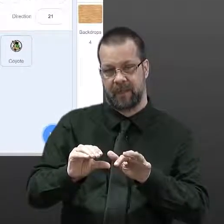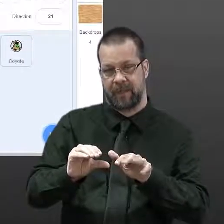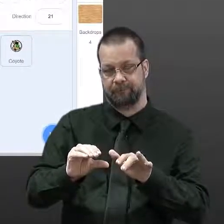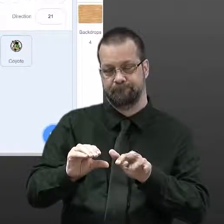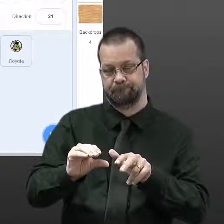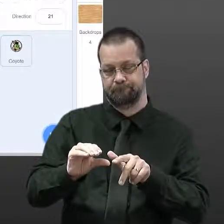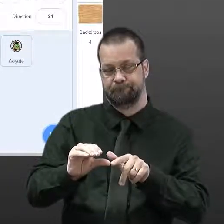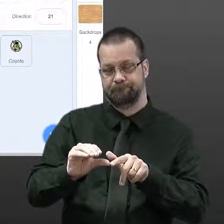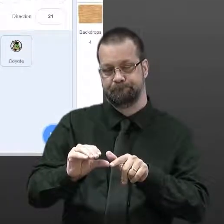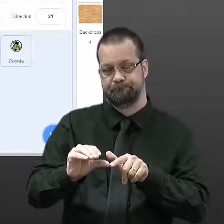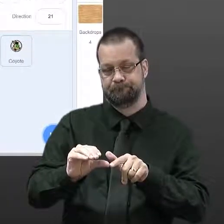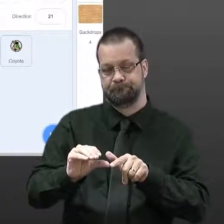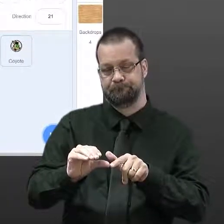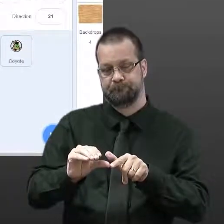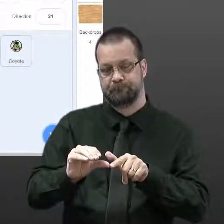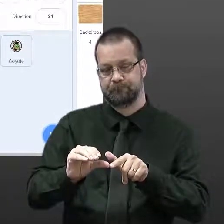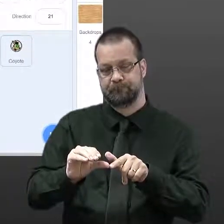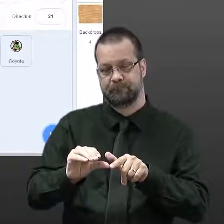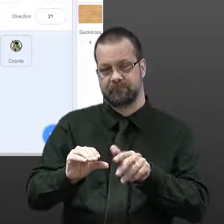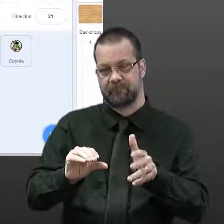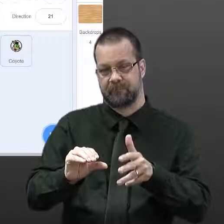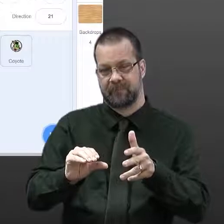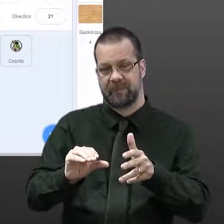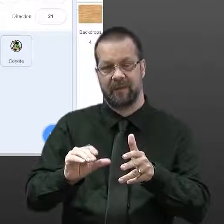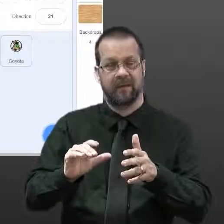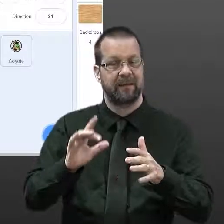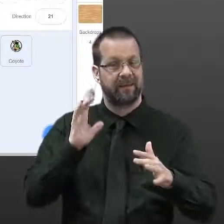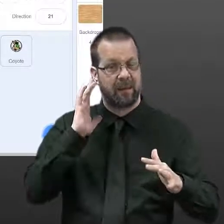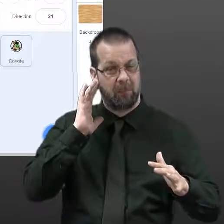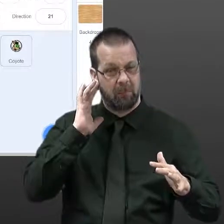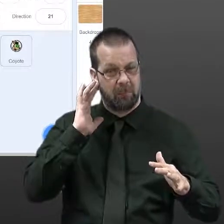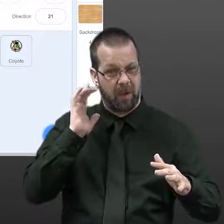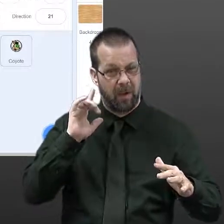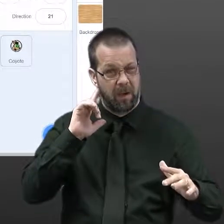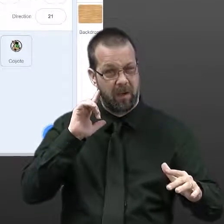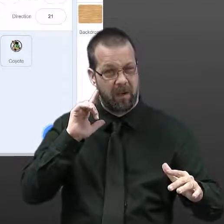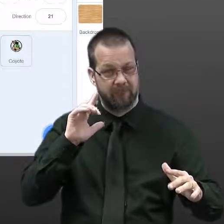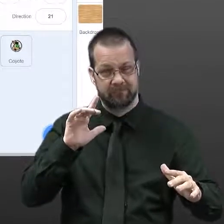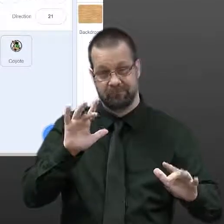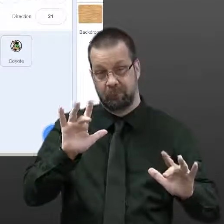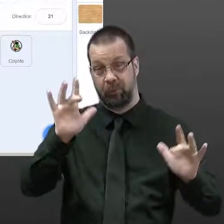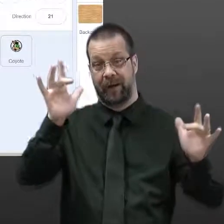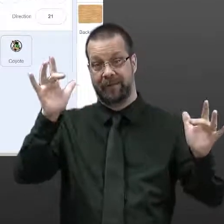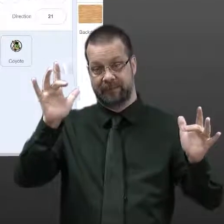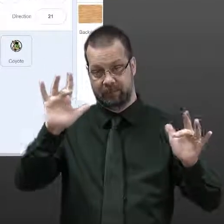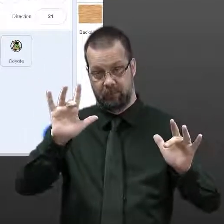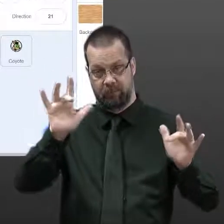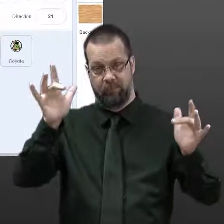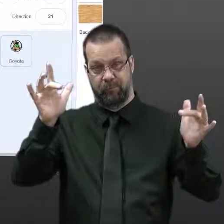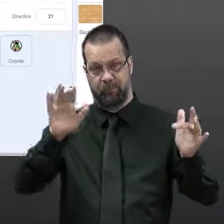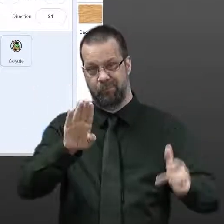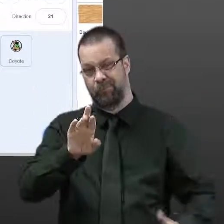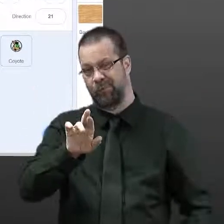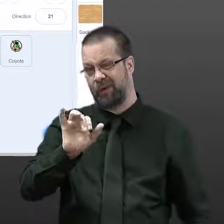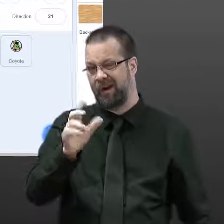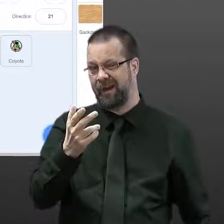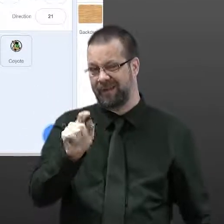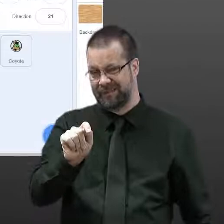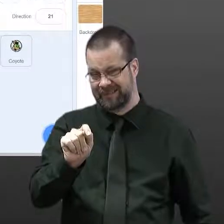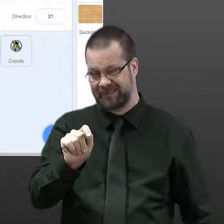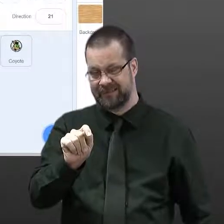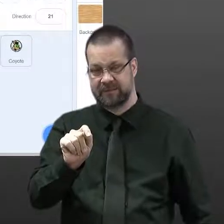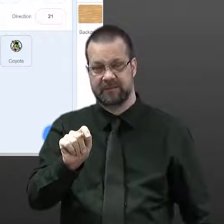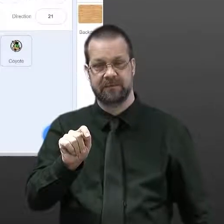we are going to set the brightness effect when it launches. Then what we will